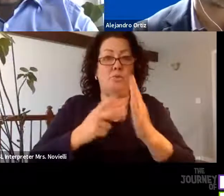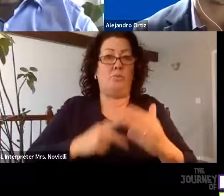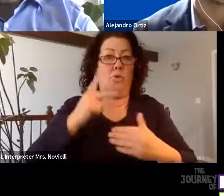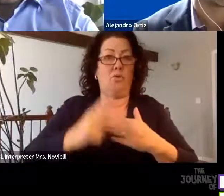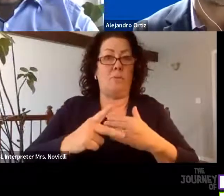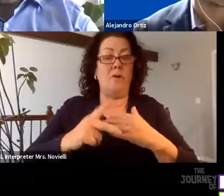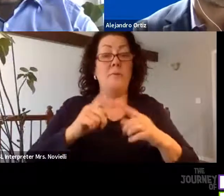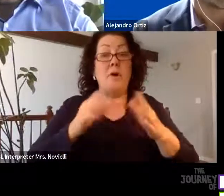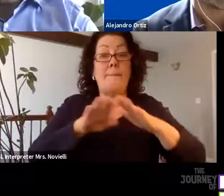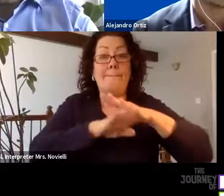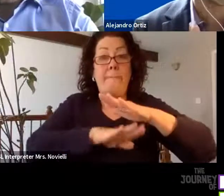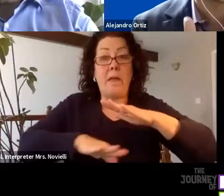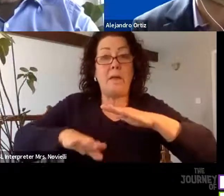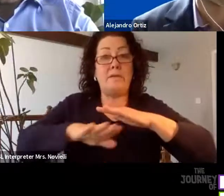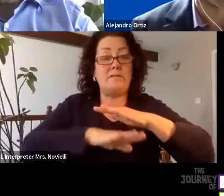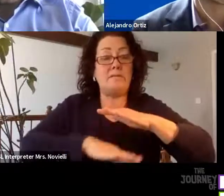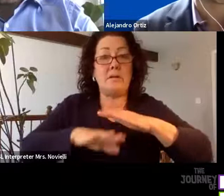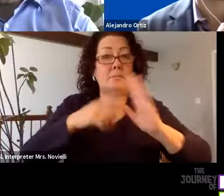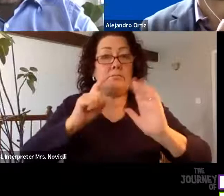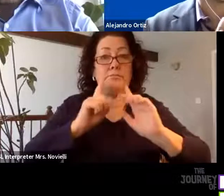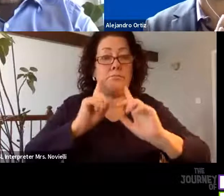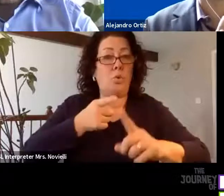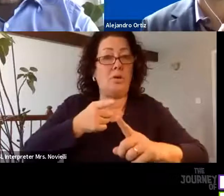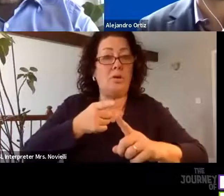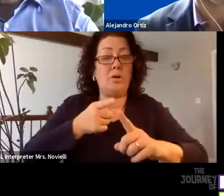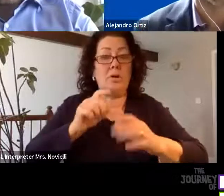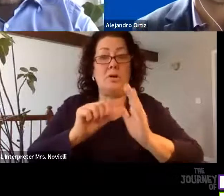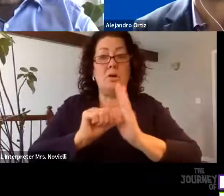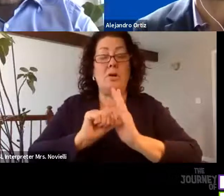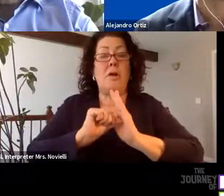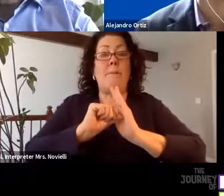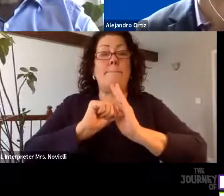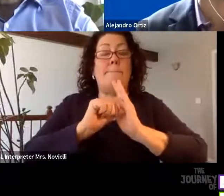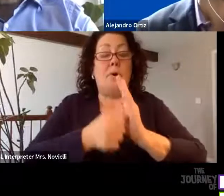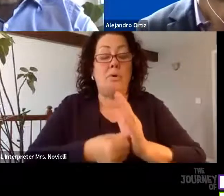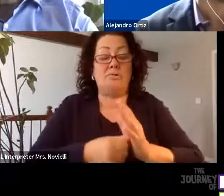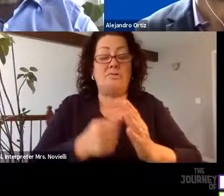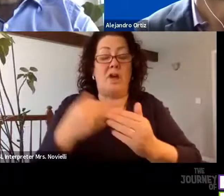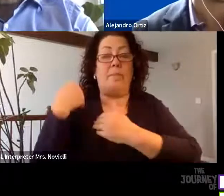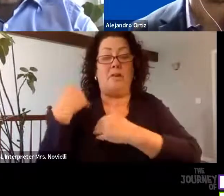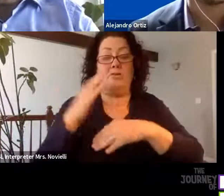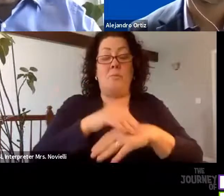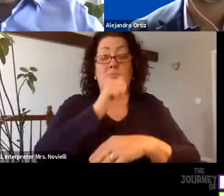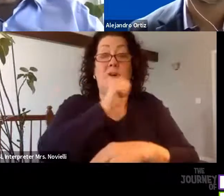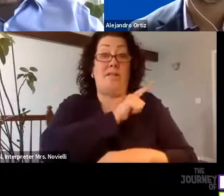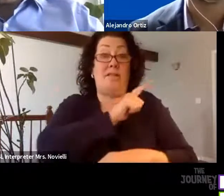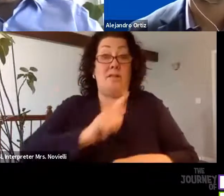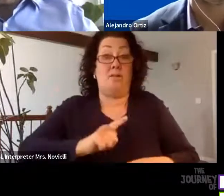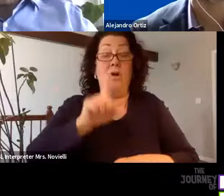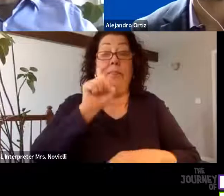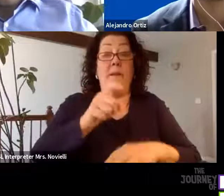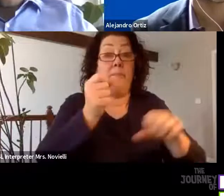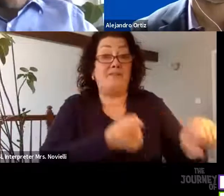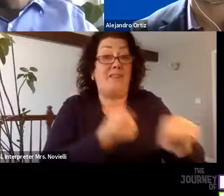basic gist is they impose an obligation on private landlords to either evict